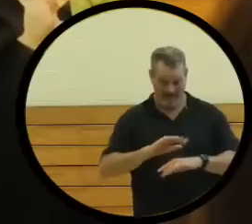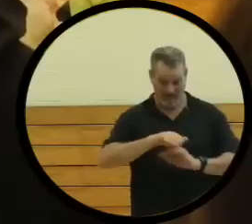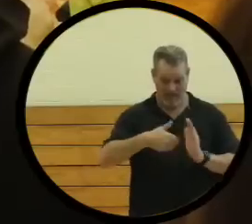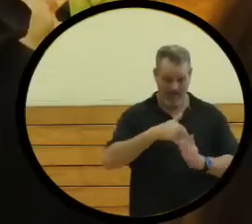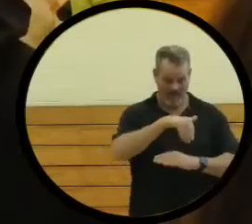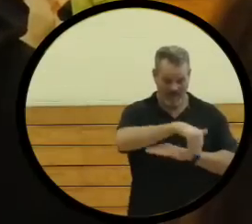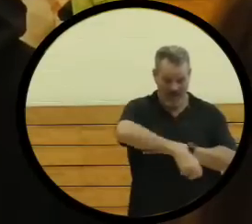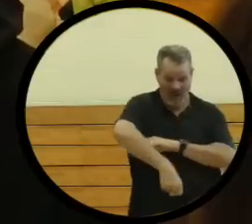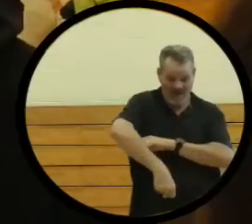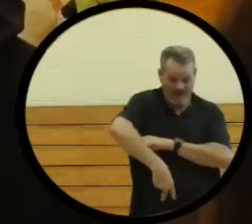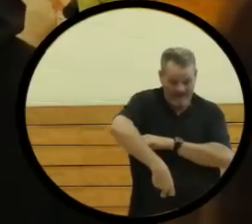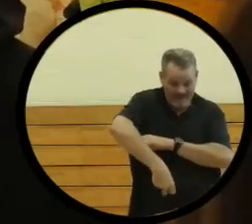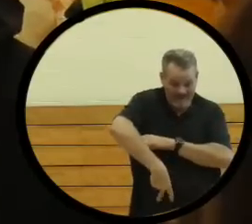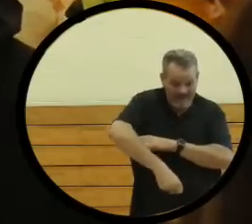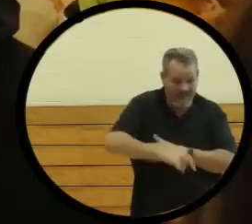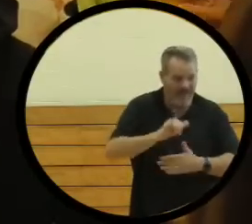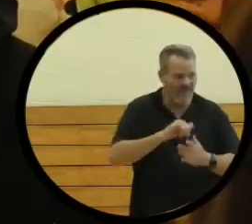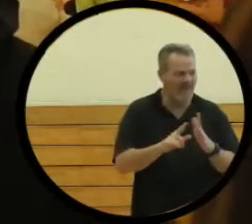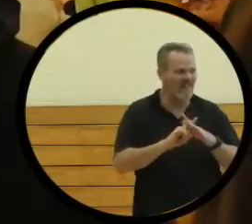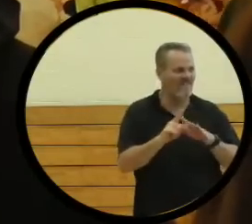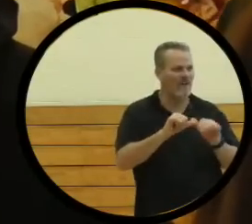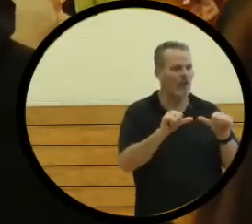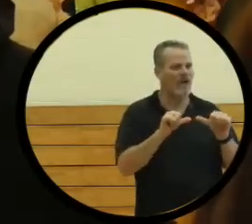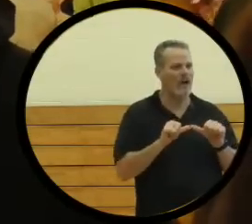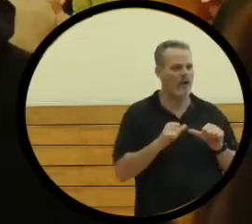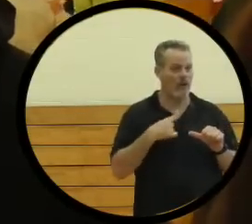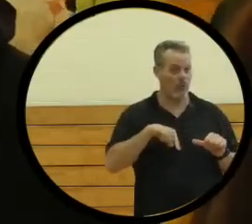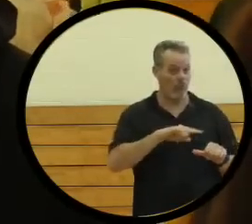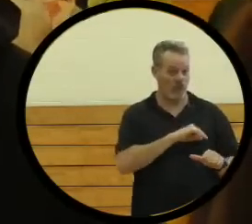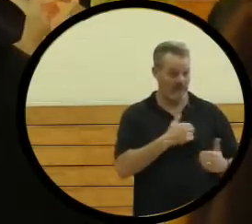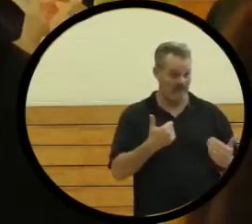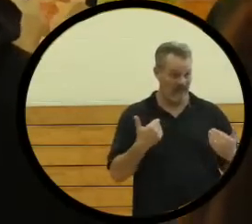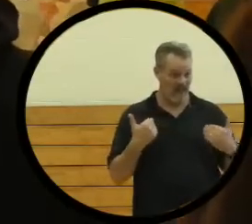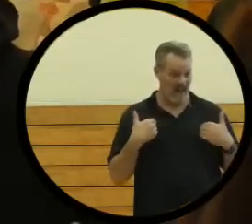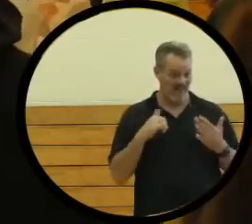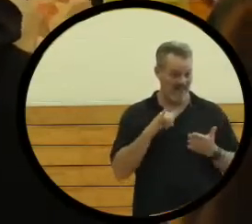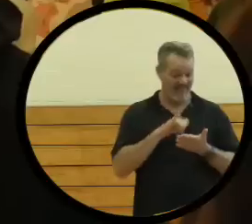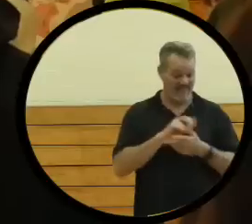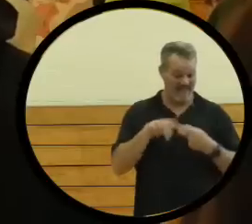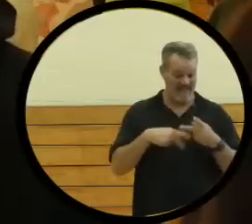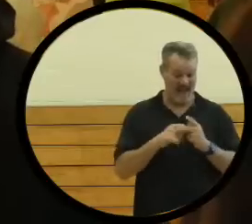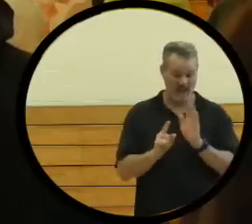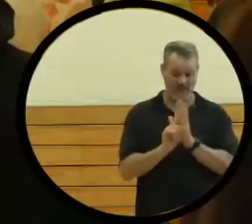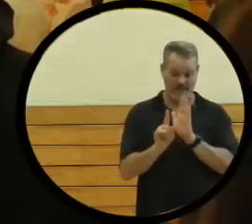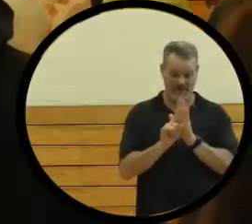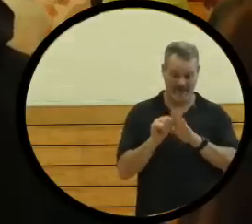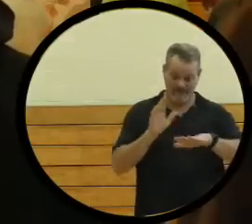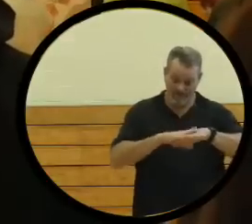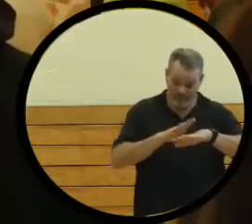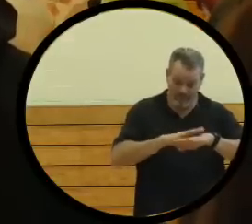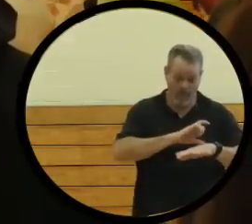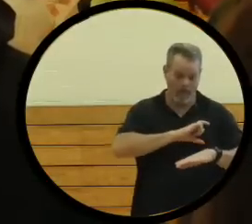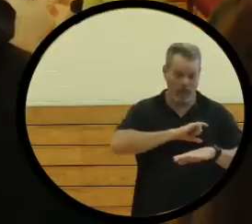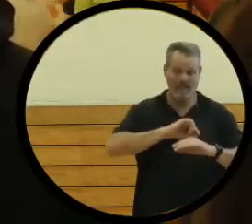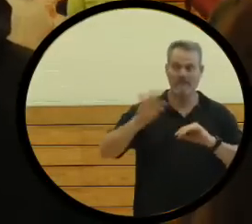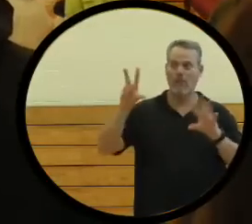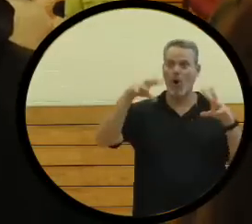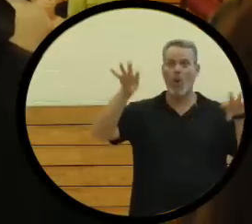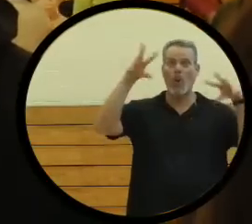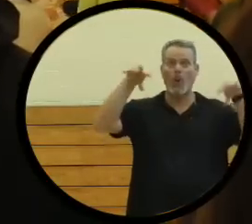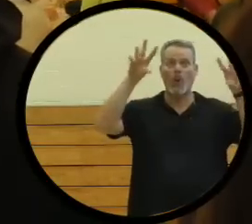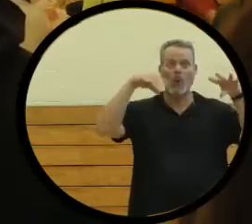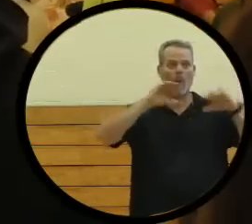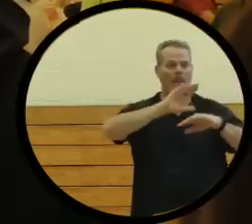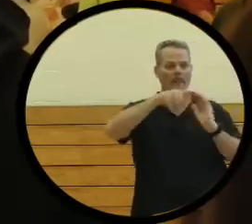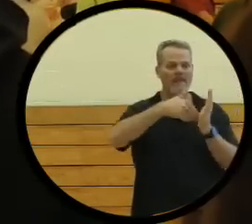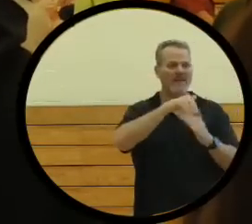an evacuated area of UD, will we have this in Kau'u, like the police sirens in the middle of the night